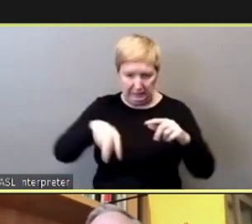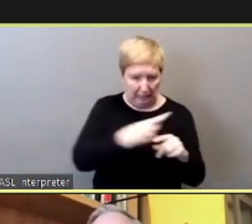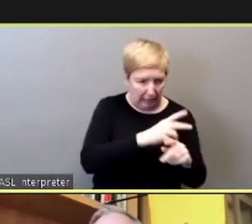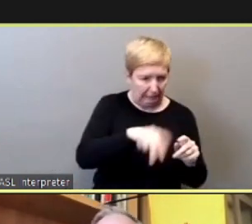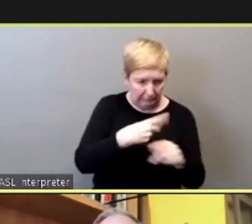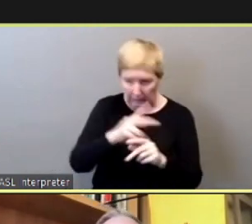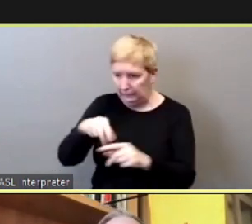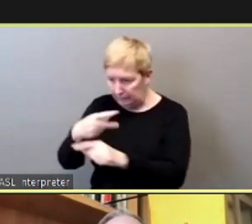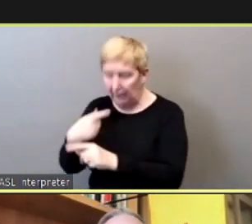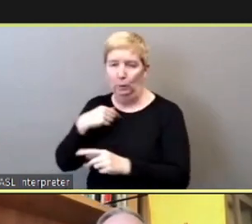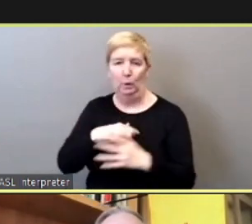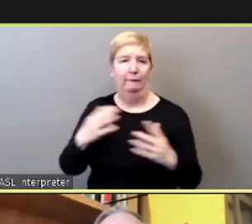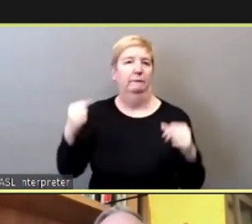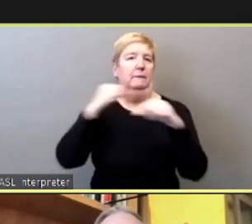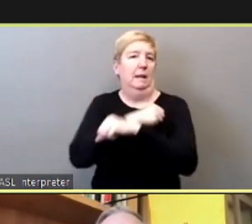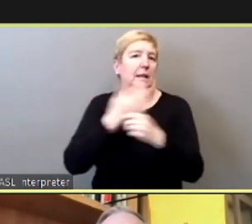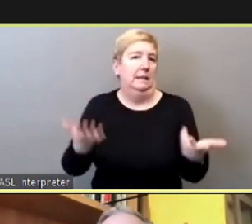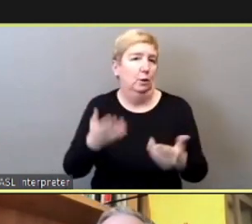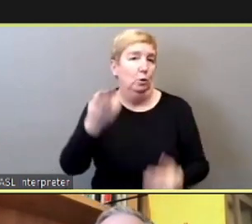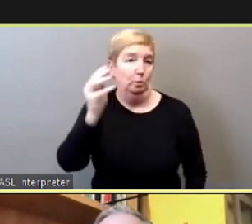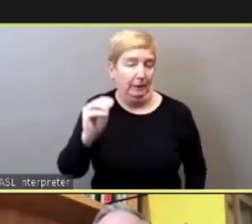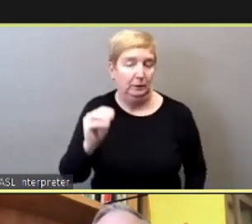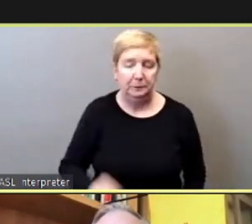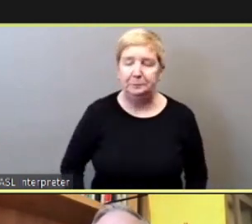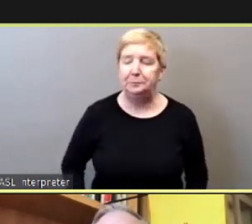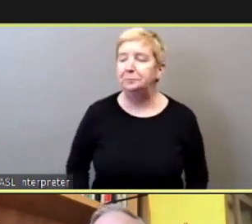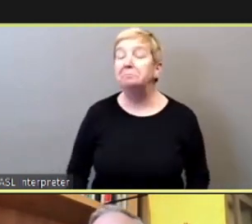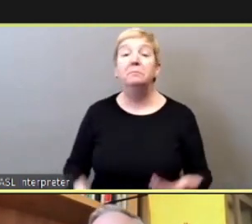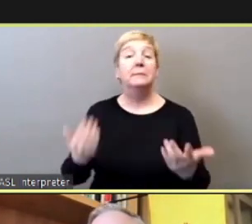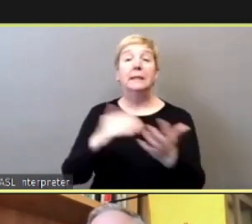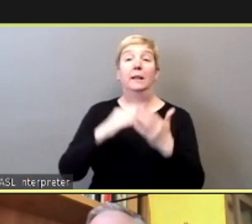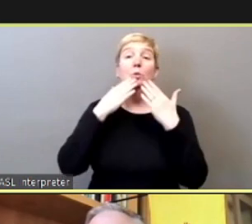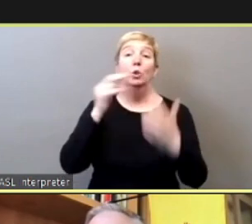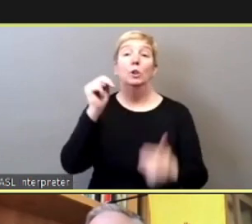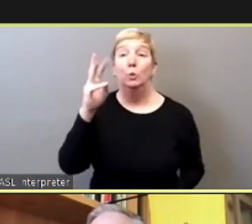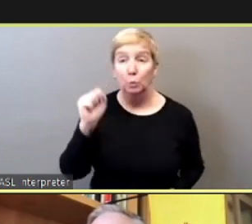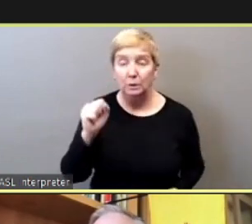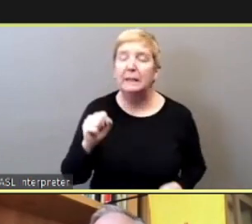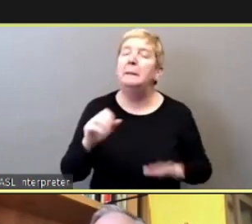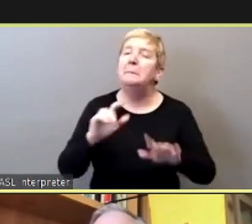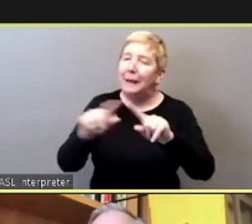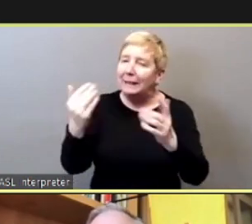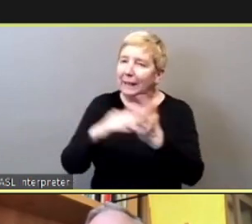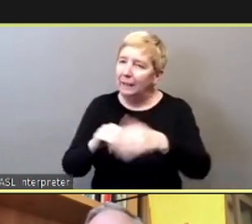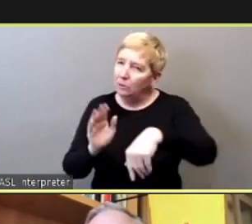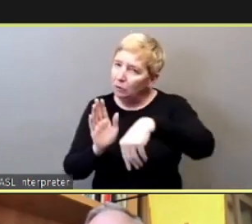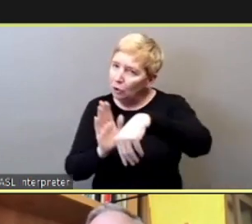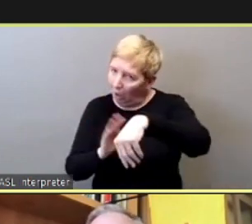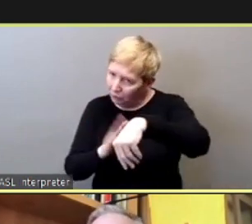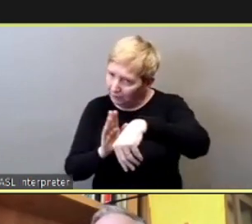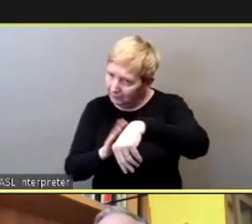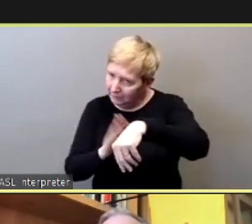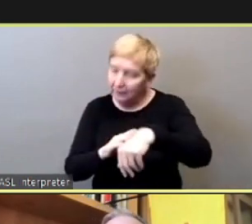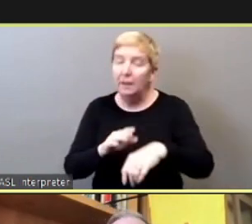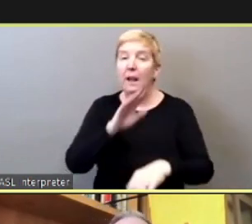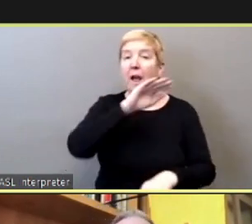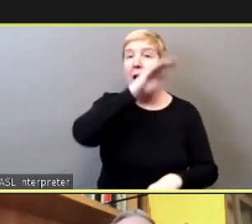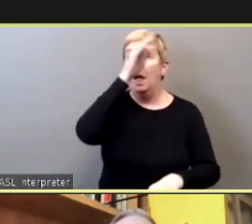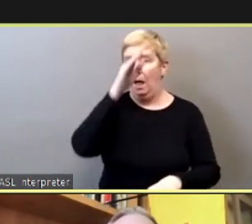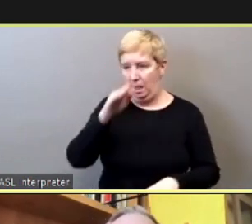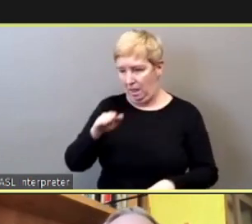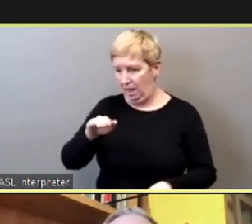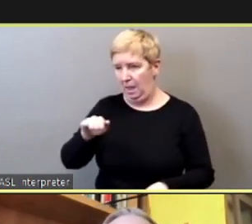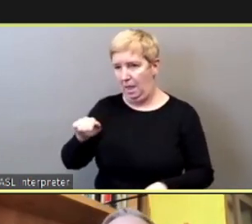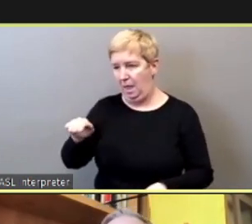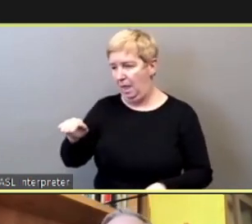right now in New Mexico. So again, good news, but a little bit of caution that this curve is flattening out. It's also flattening